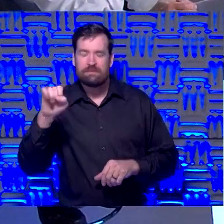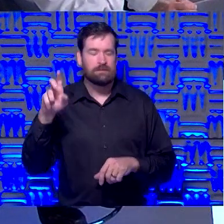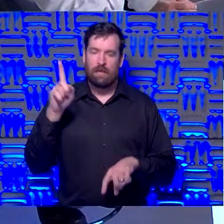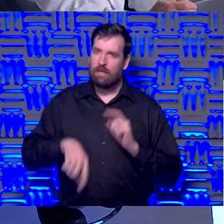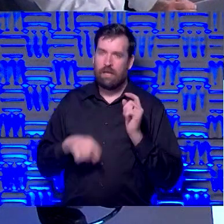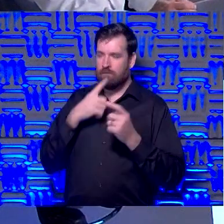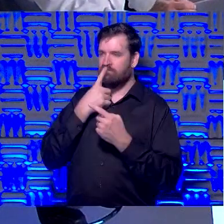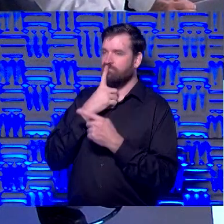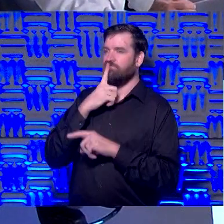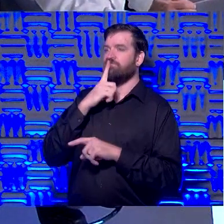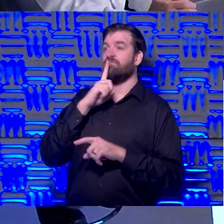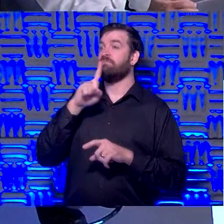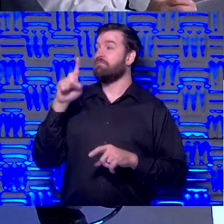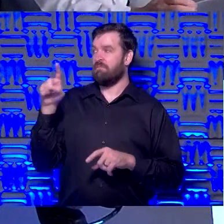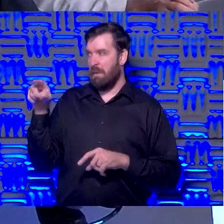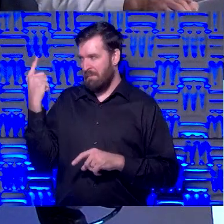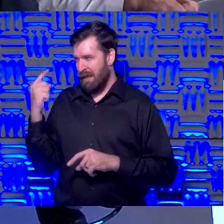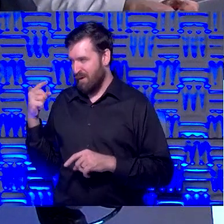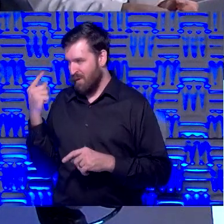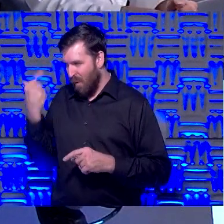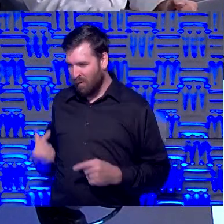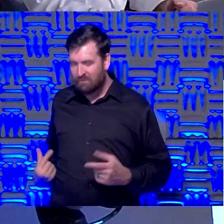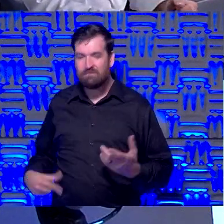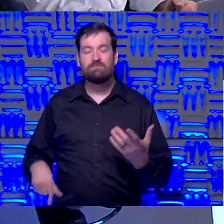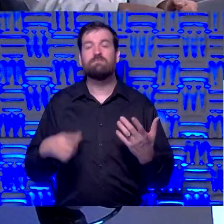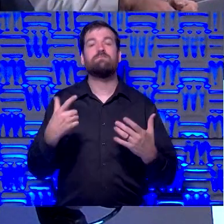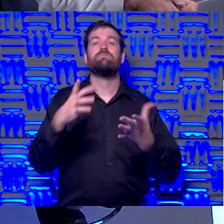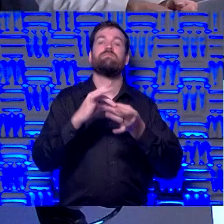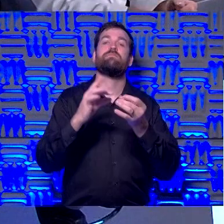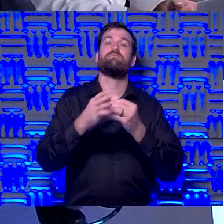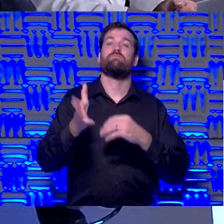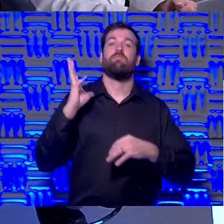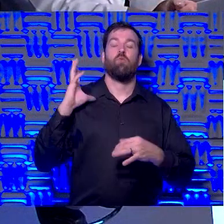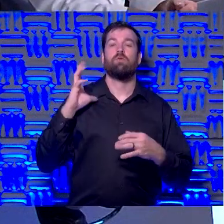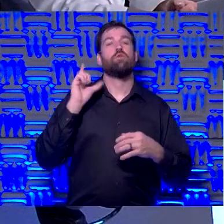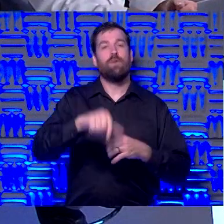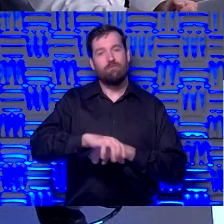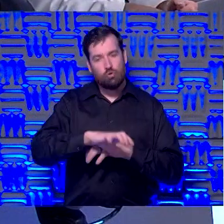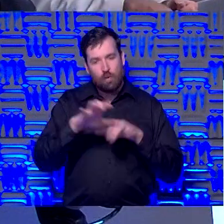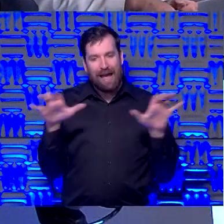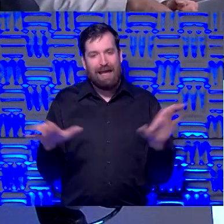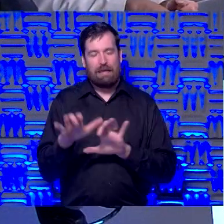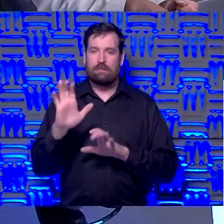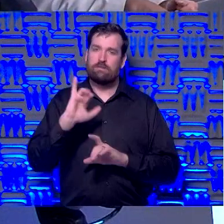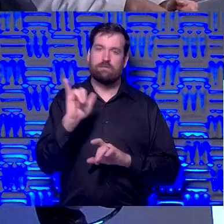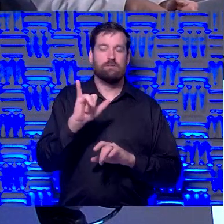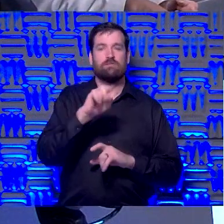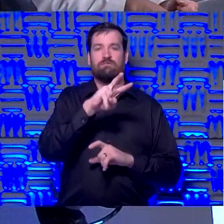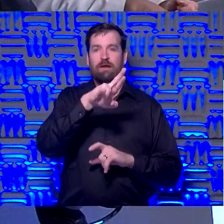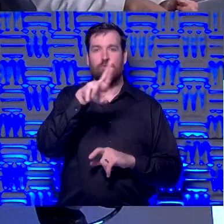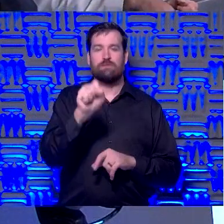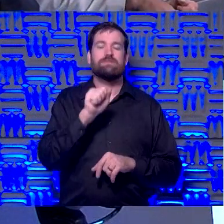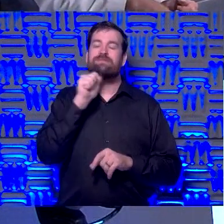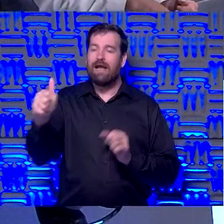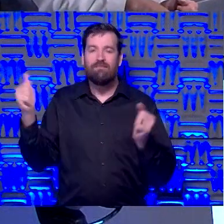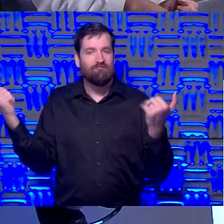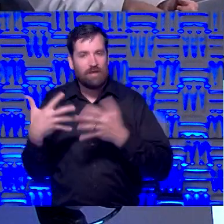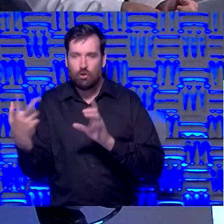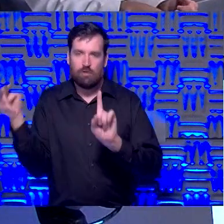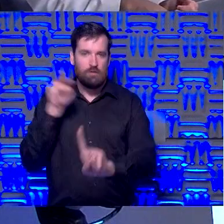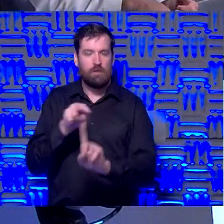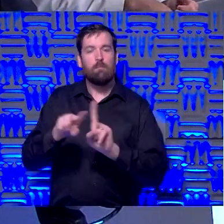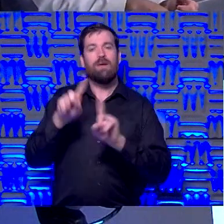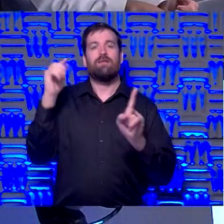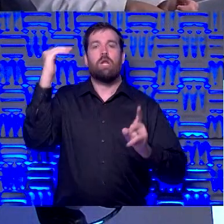out loud, than black and gold. Yeah, as we stated before, you know, you have to act like the virus is out there. Again, not from a standpoint of fear, but from a standpoint